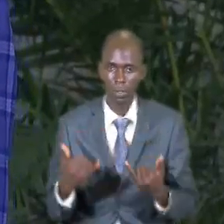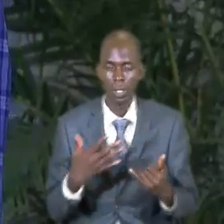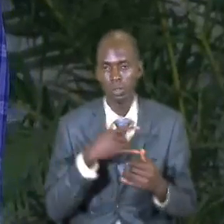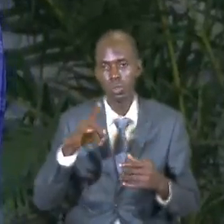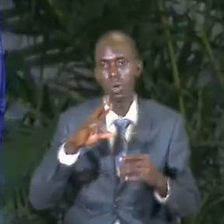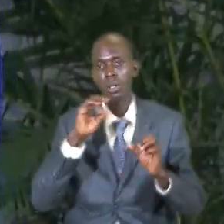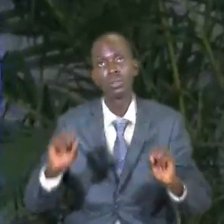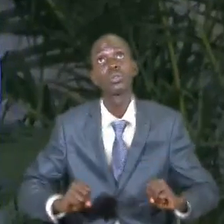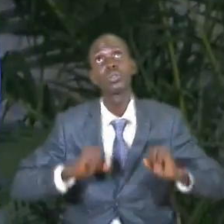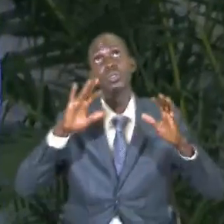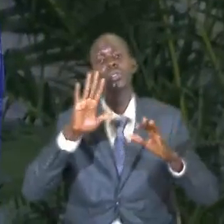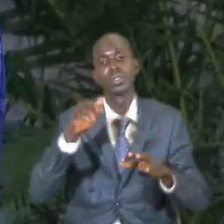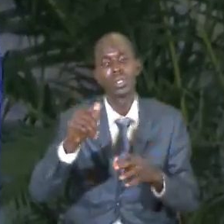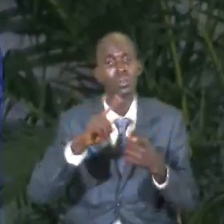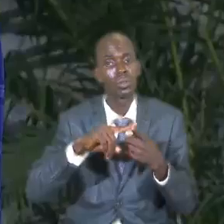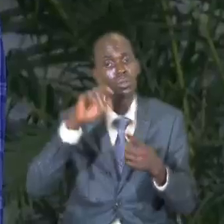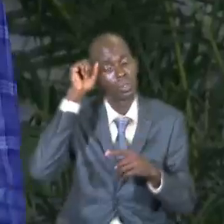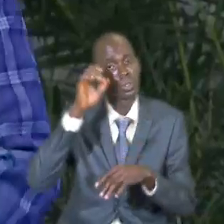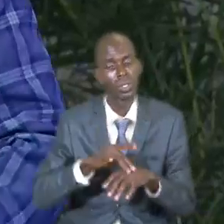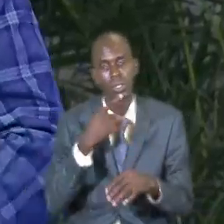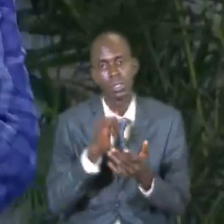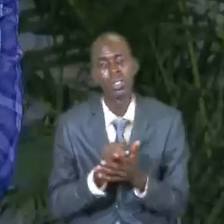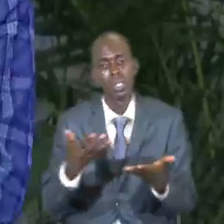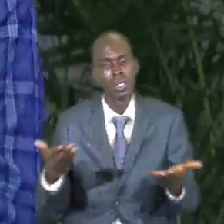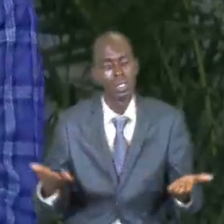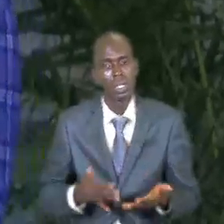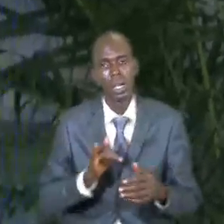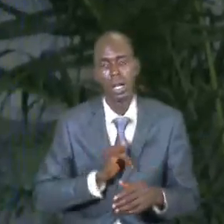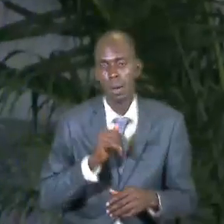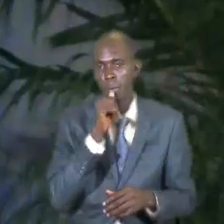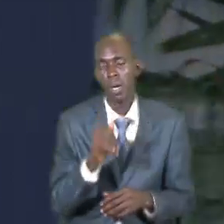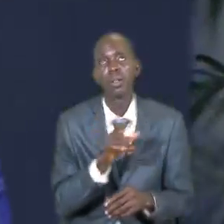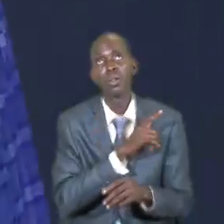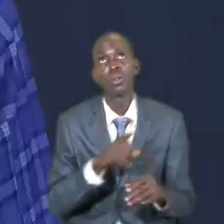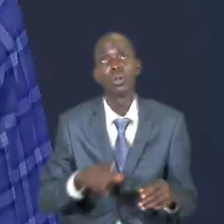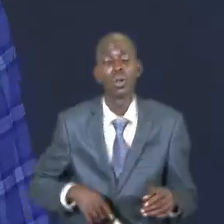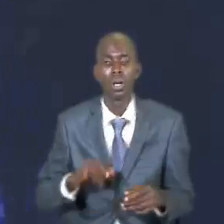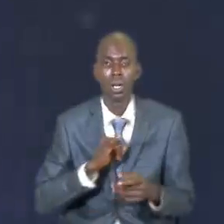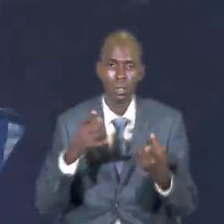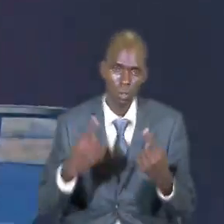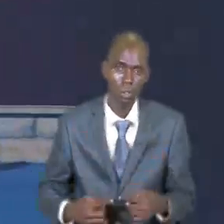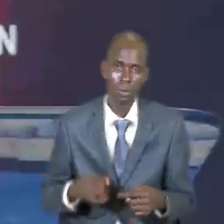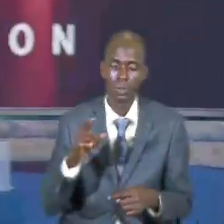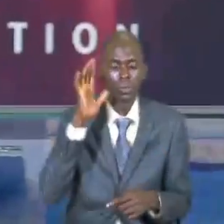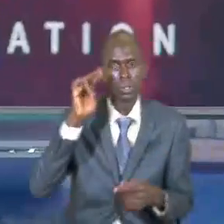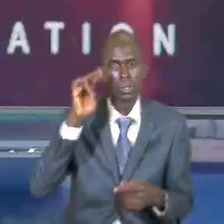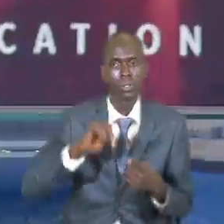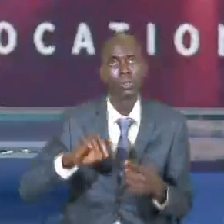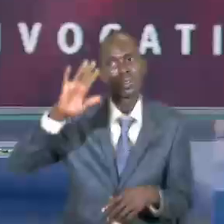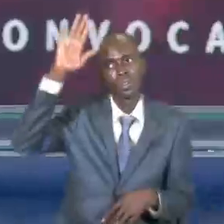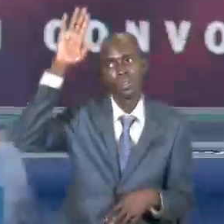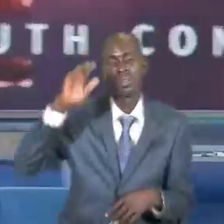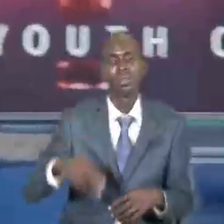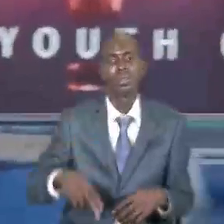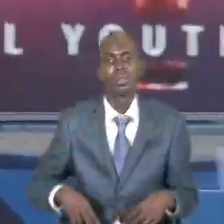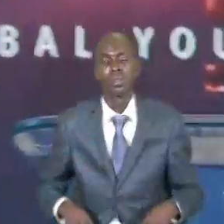I come. Lord, here am I come. Wherever you are, you raise up your hand. You raise up your hand. You look